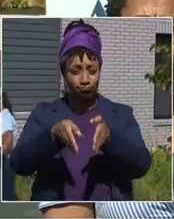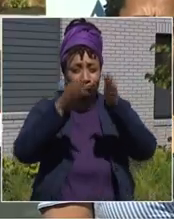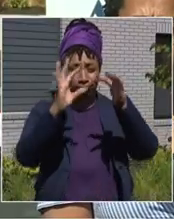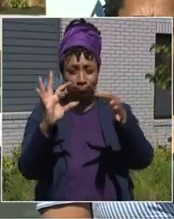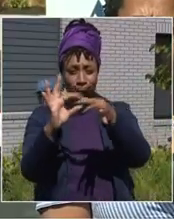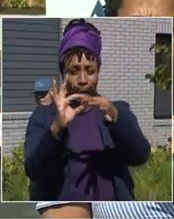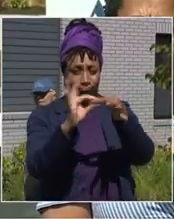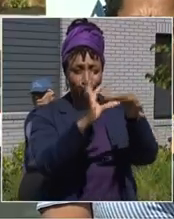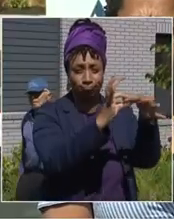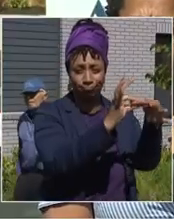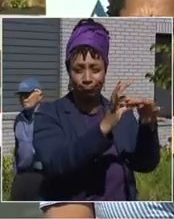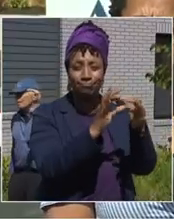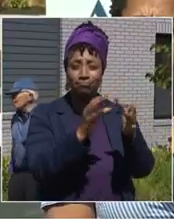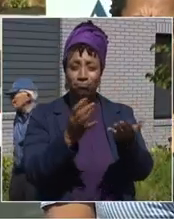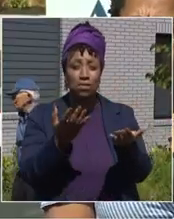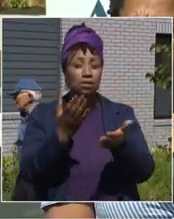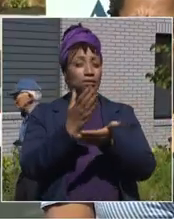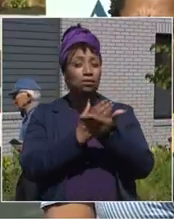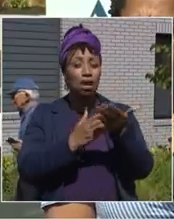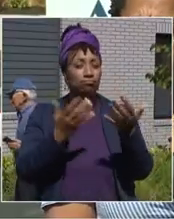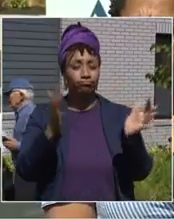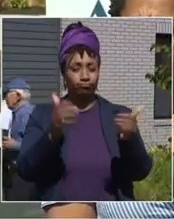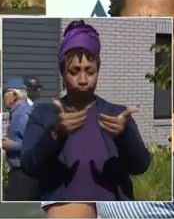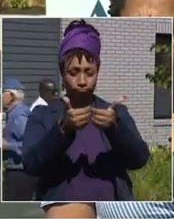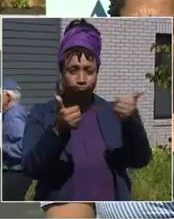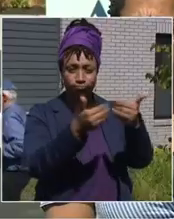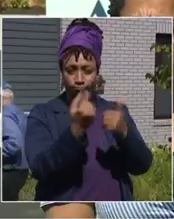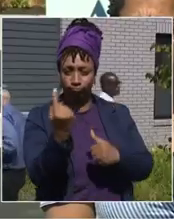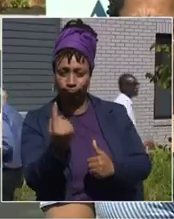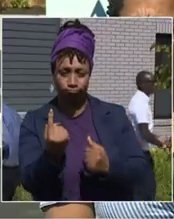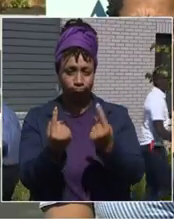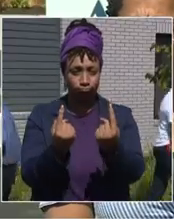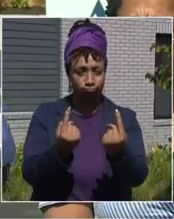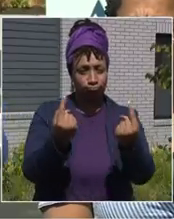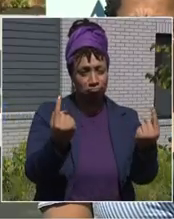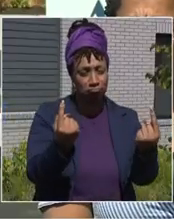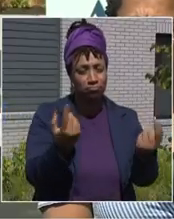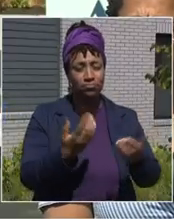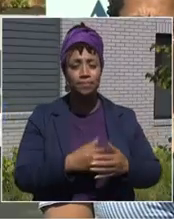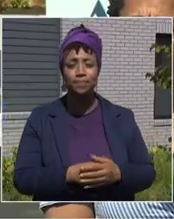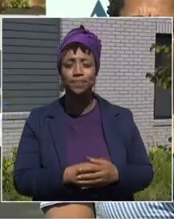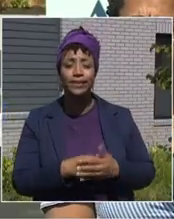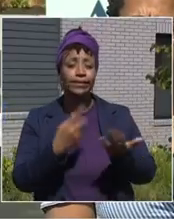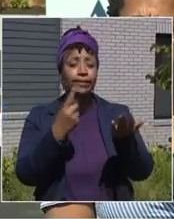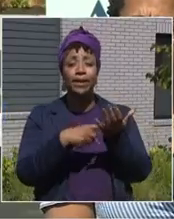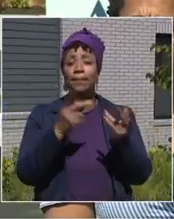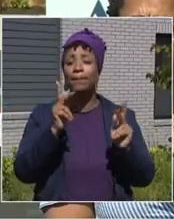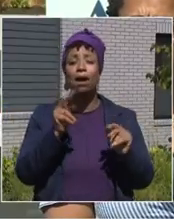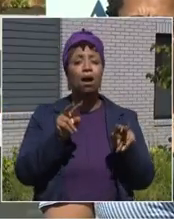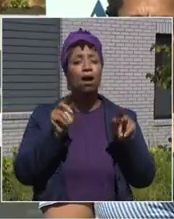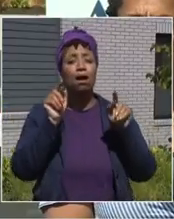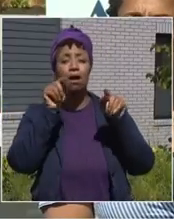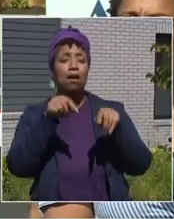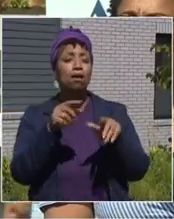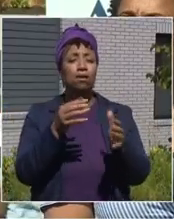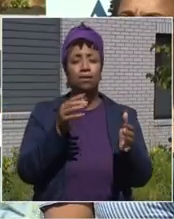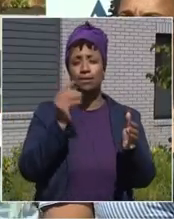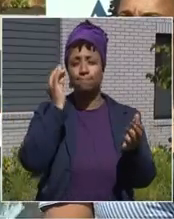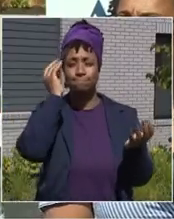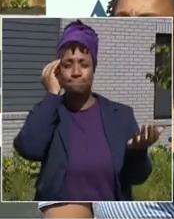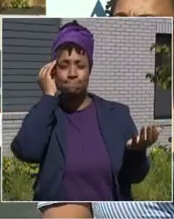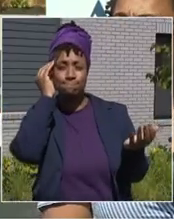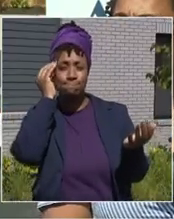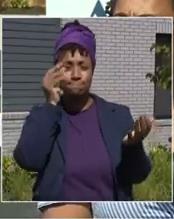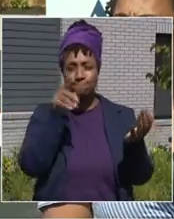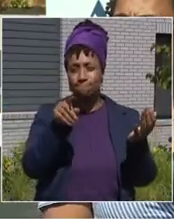cases. Sometimes people describe people's decisions to leave any jurisdiction or